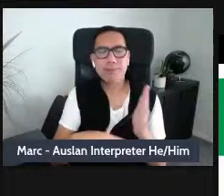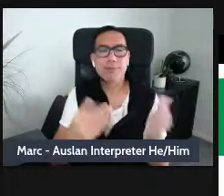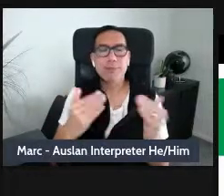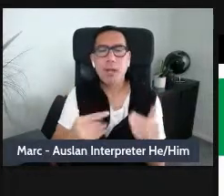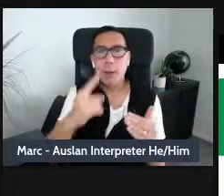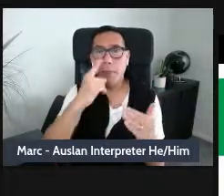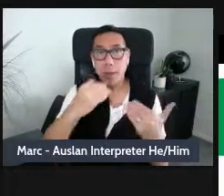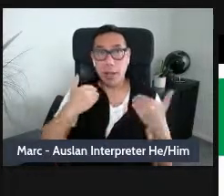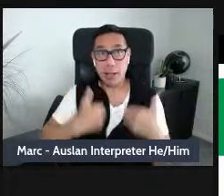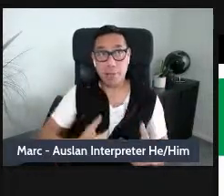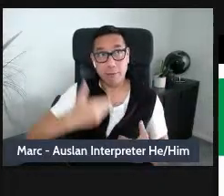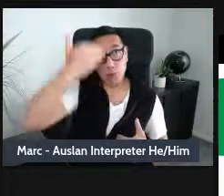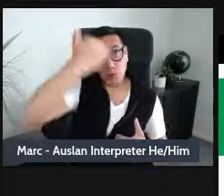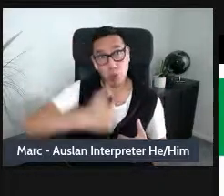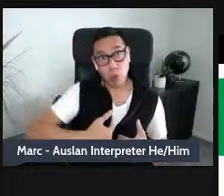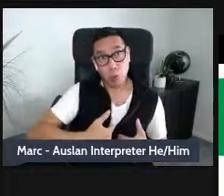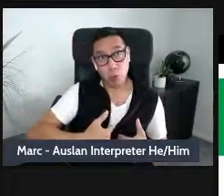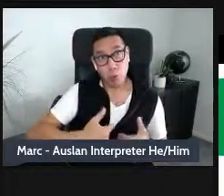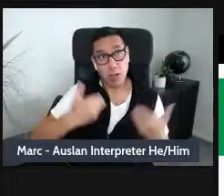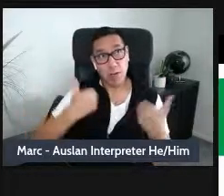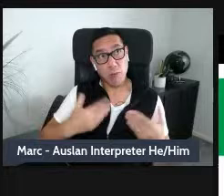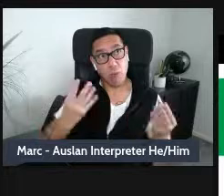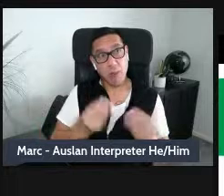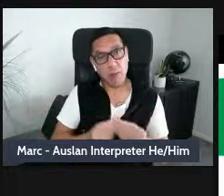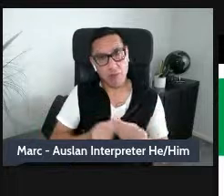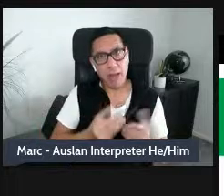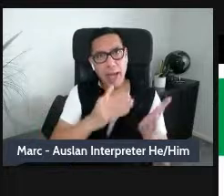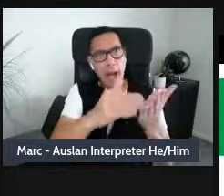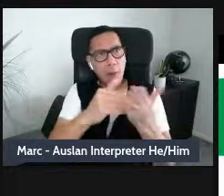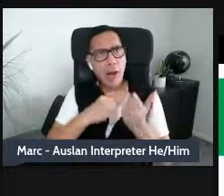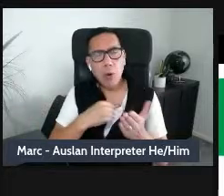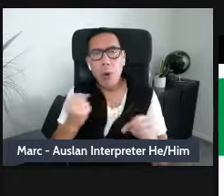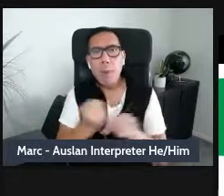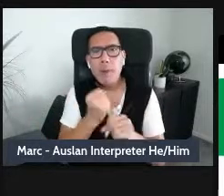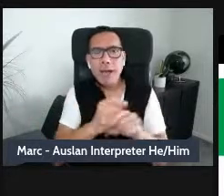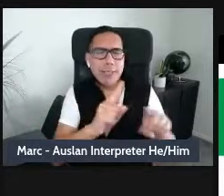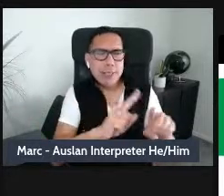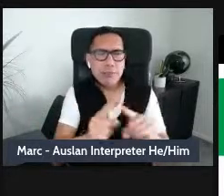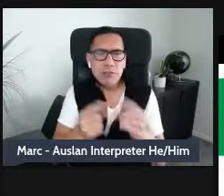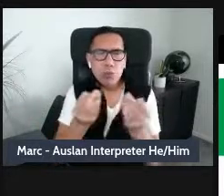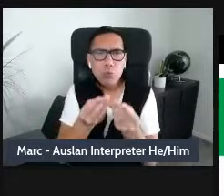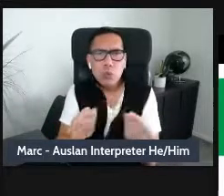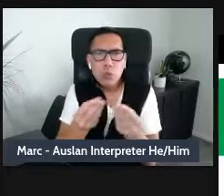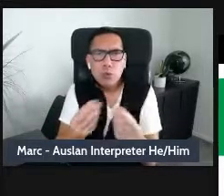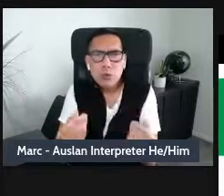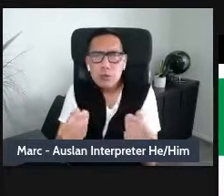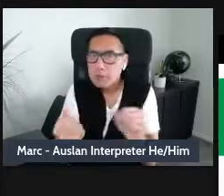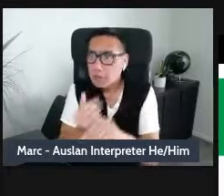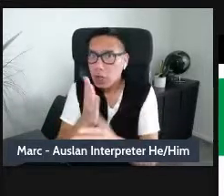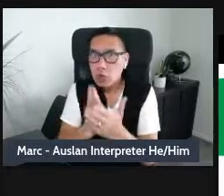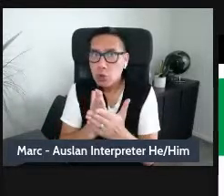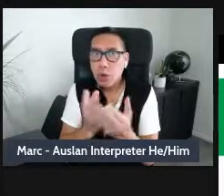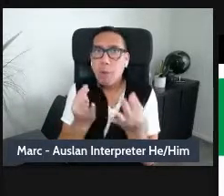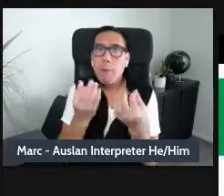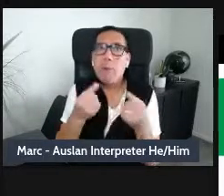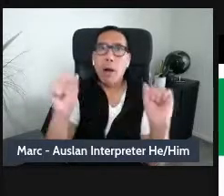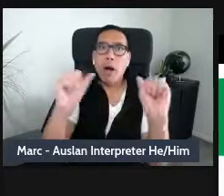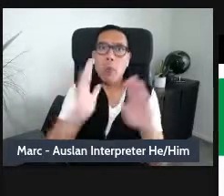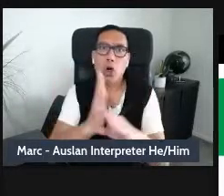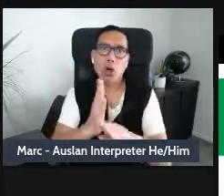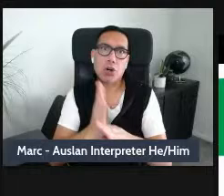also helped us to put together our resources to make sure they worked for them. So